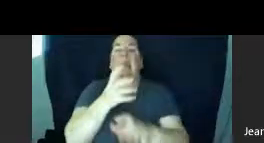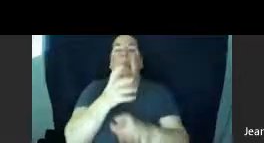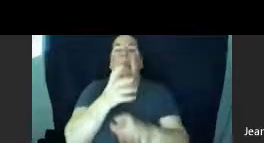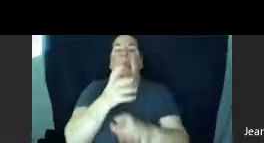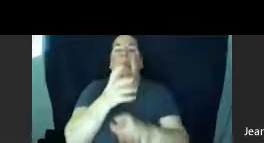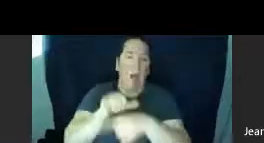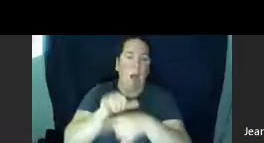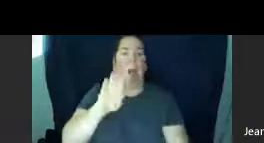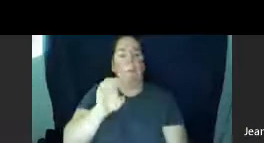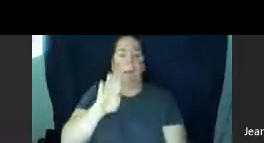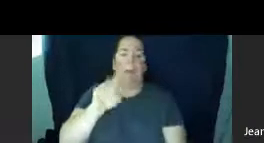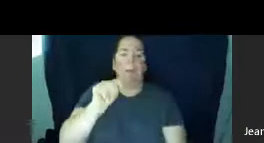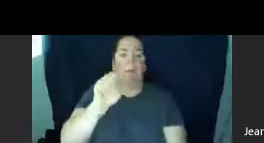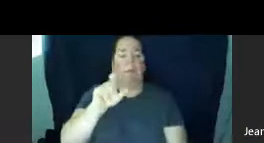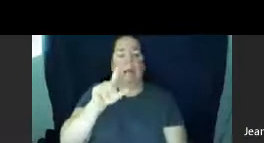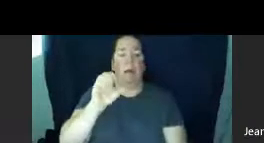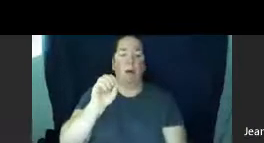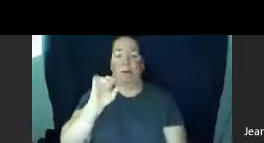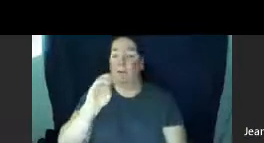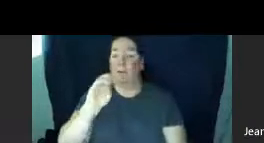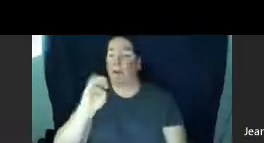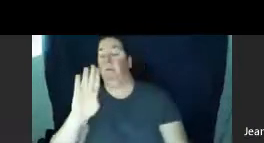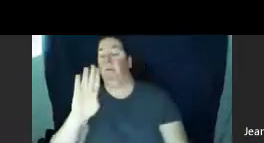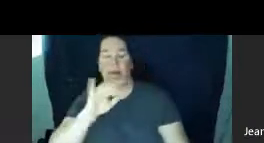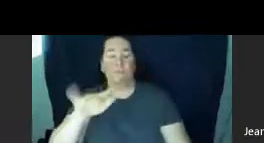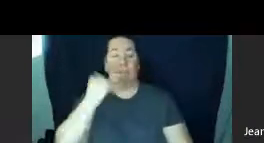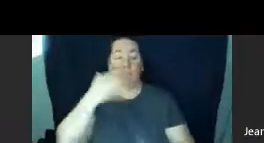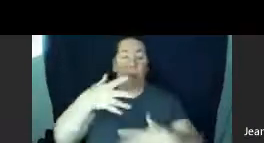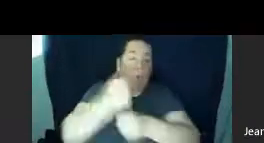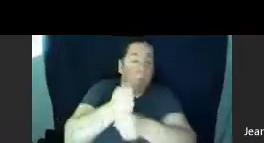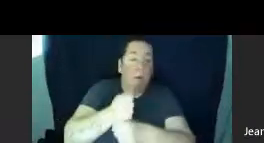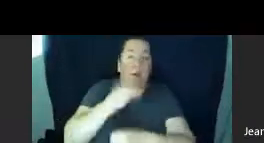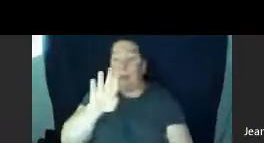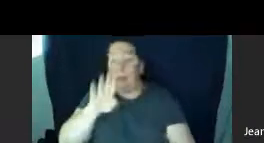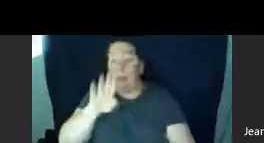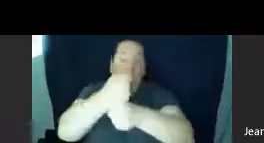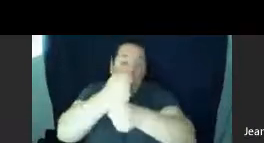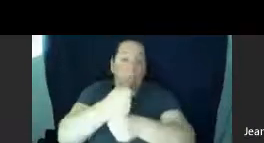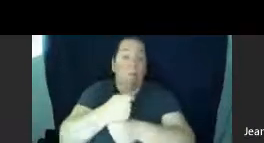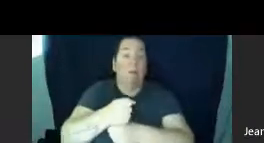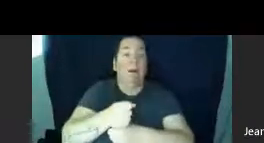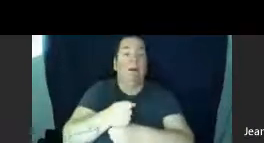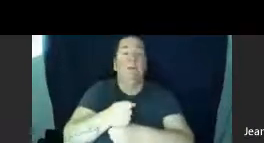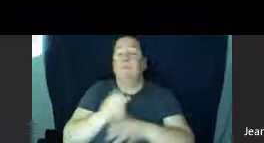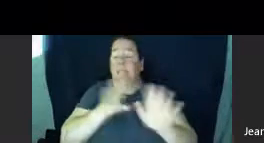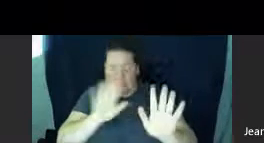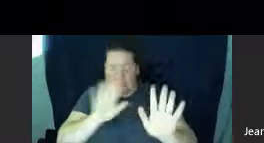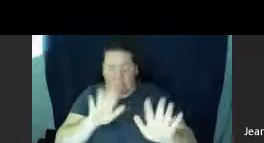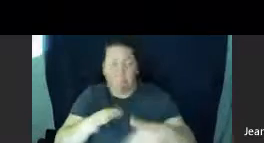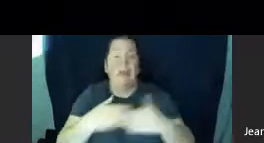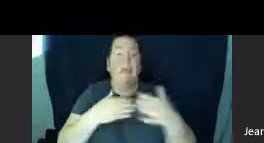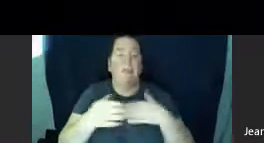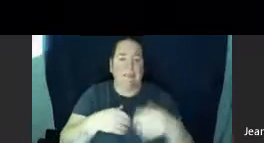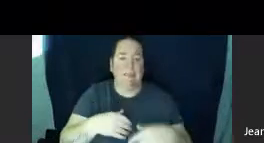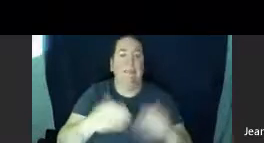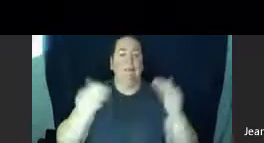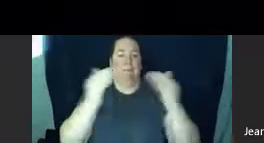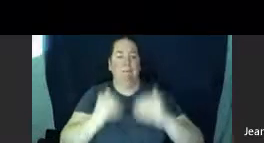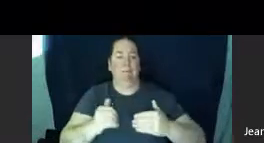if you're asking a question and just want to call it like Beb or Pax, that's totally fine. We do that. And then we have two oral